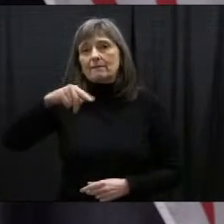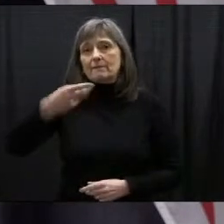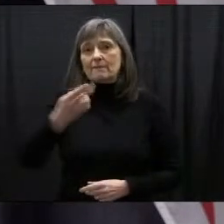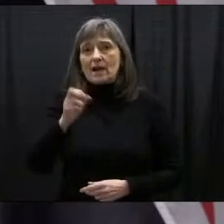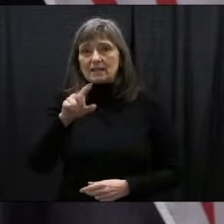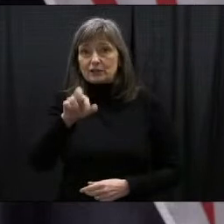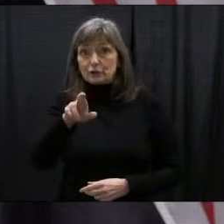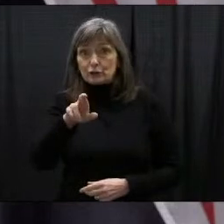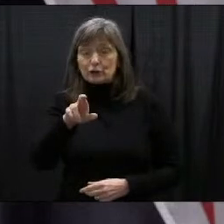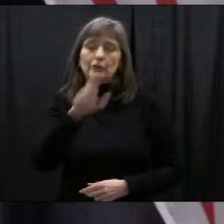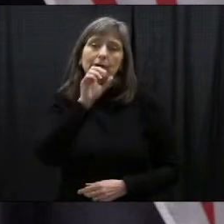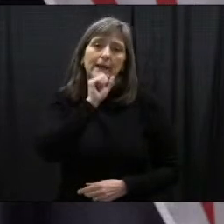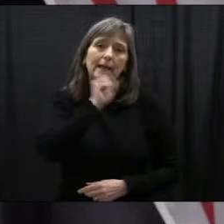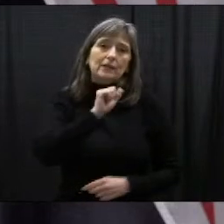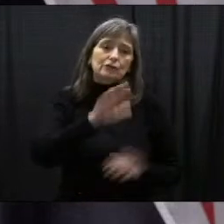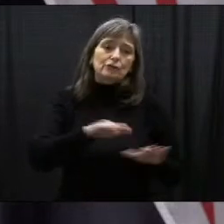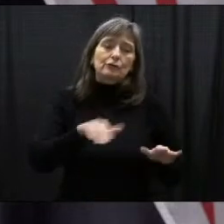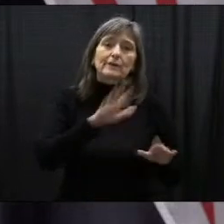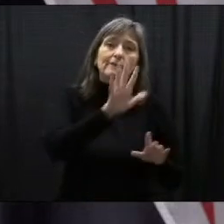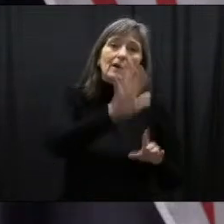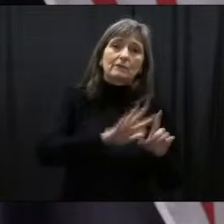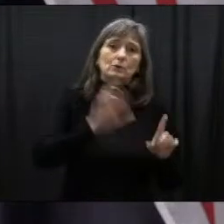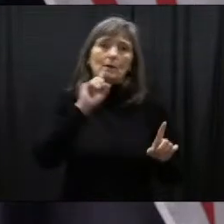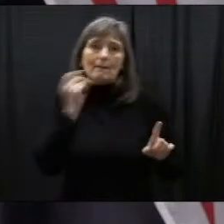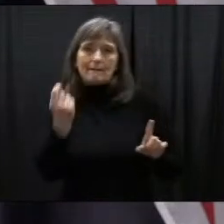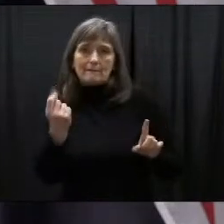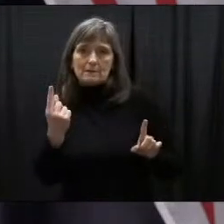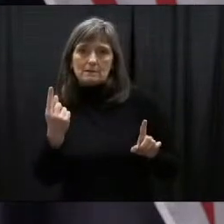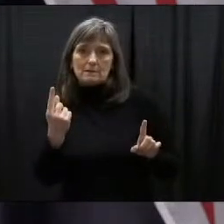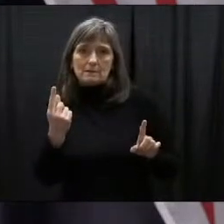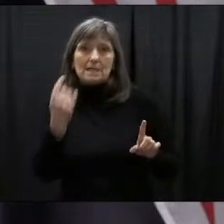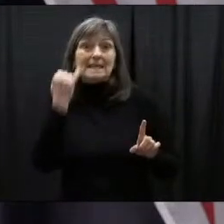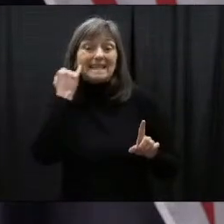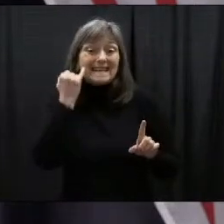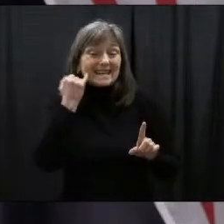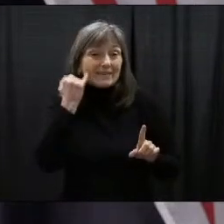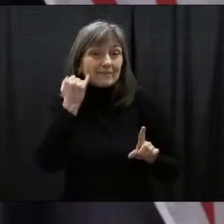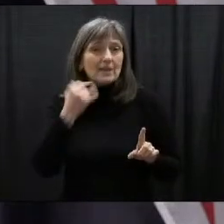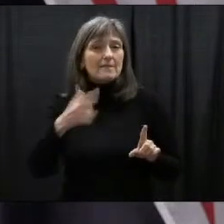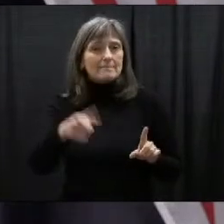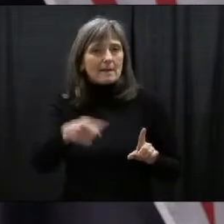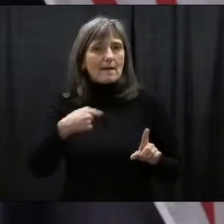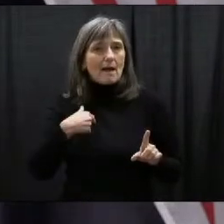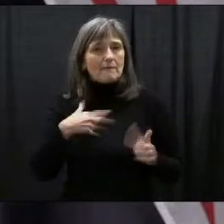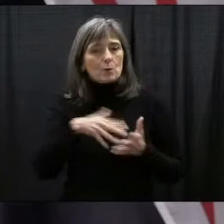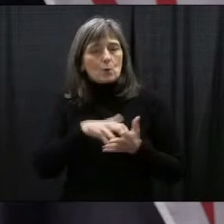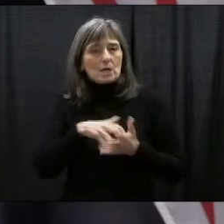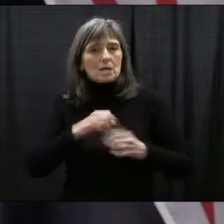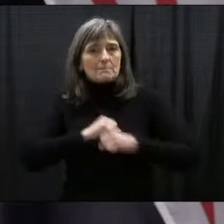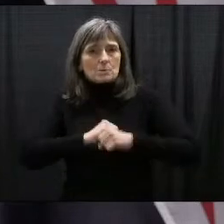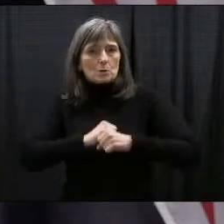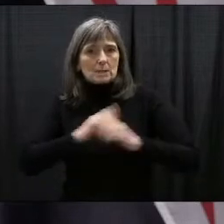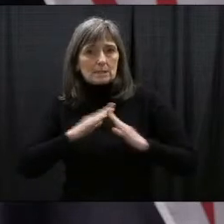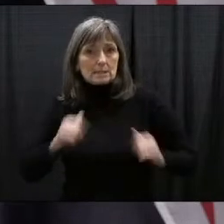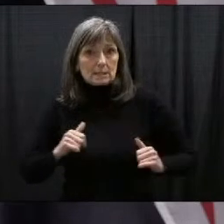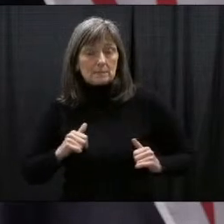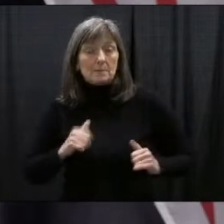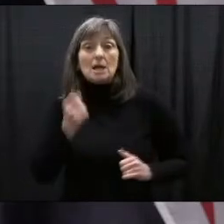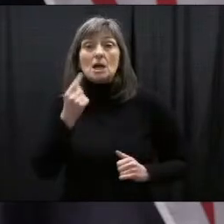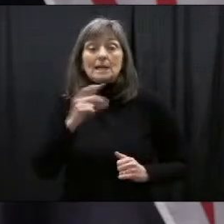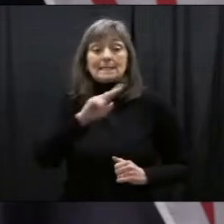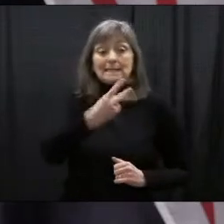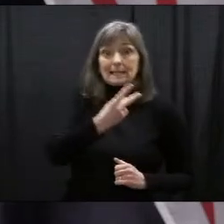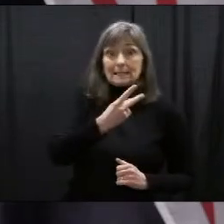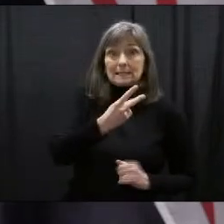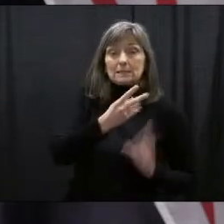vaccine to children 5 to 11 years of age who are moderately or severely immunocompromised with an interval of 4 to 8 weeks after